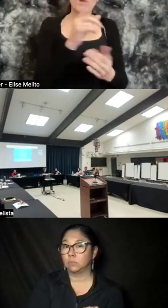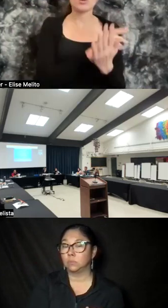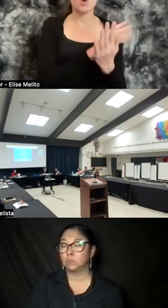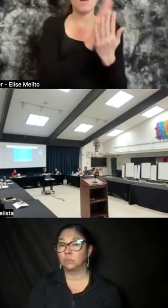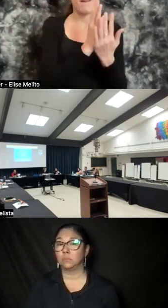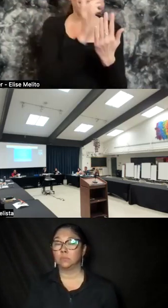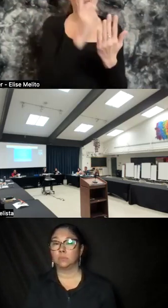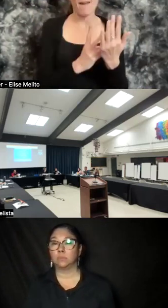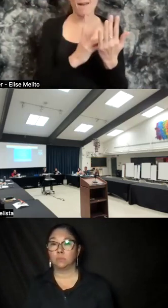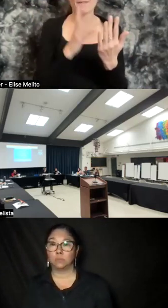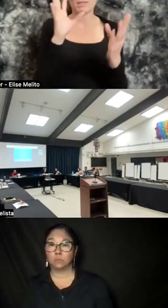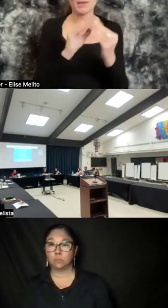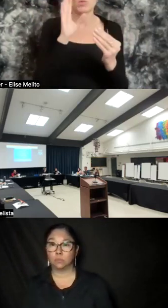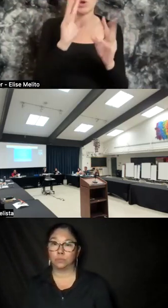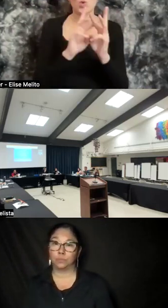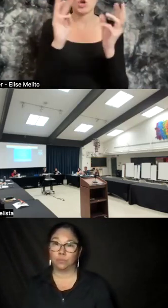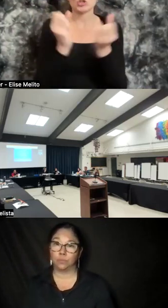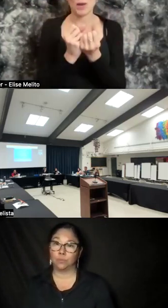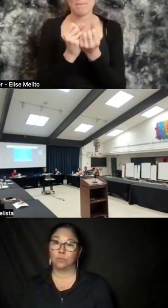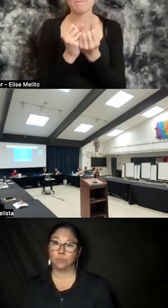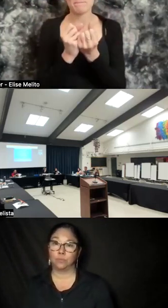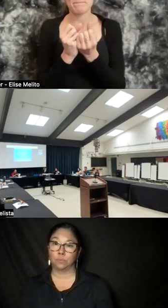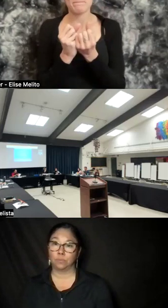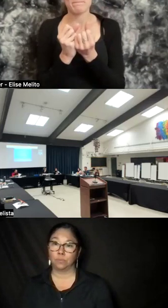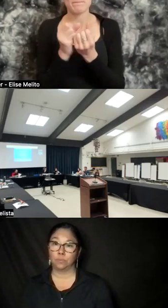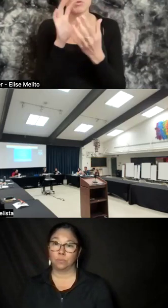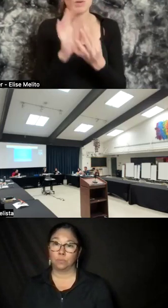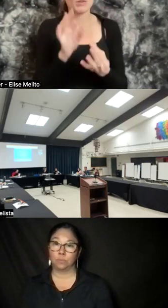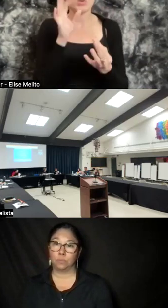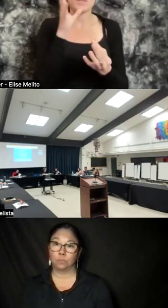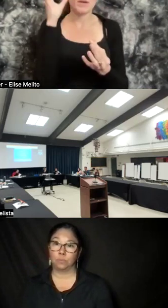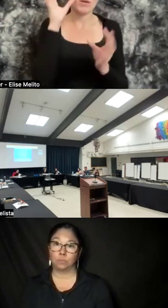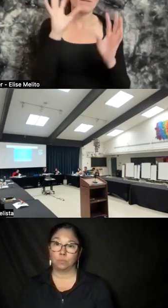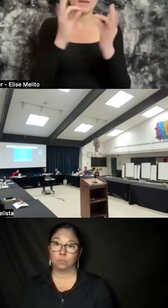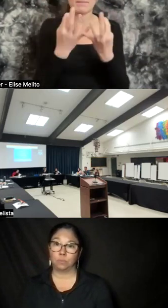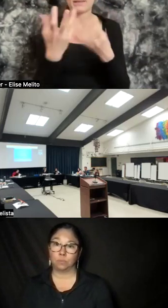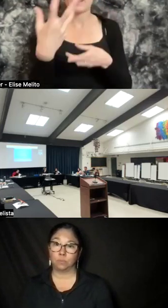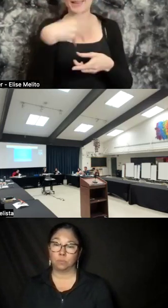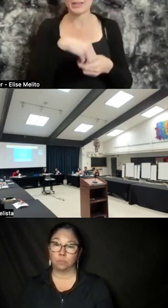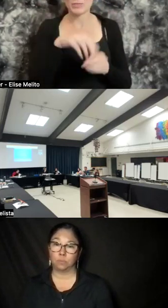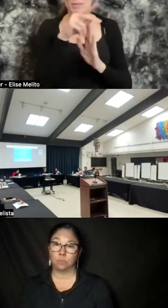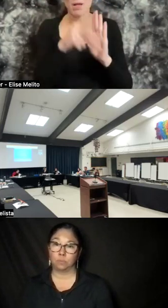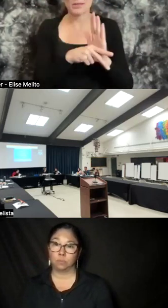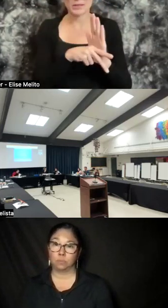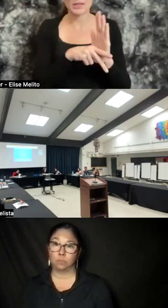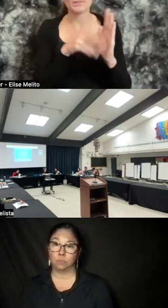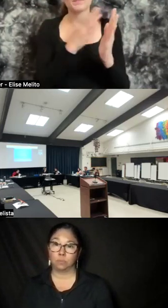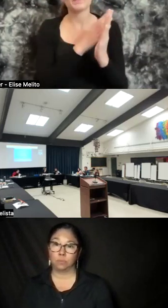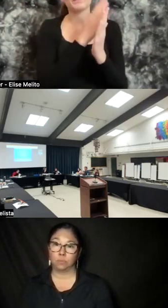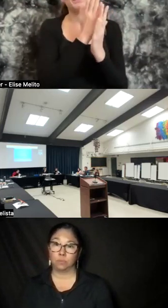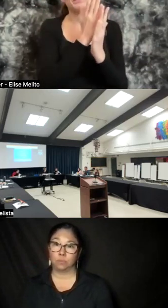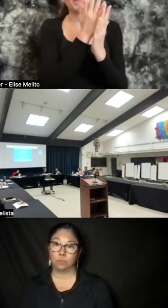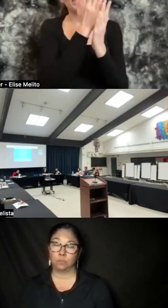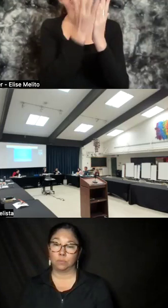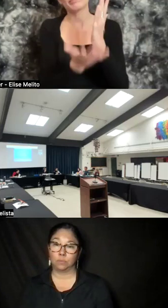be a workshop, if you will, on the parent-family engagement policy. And then half